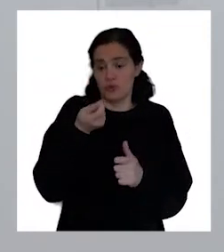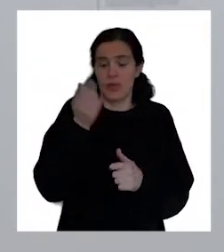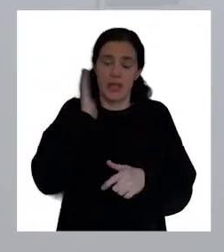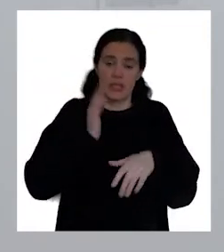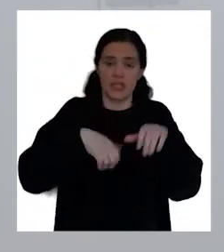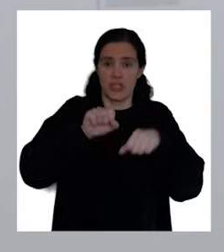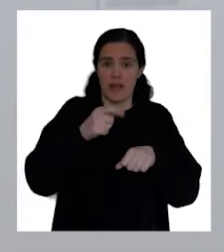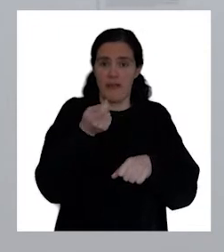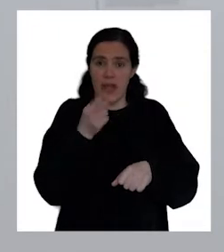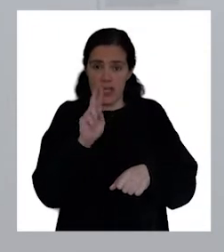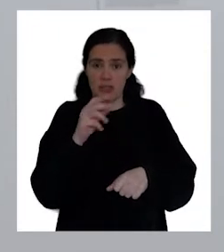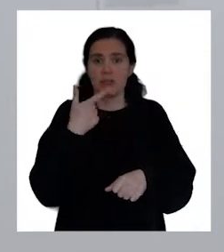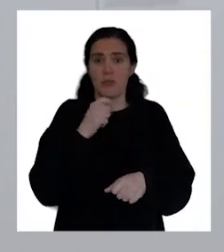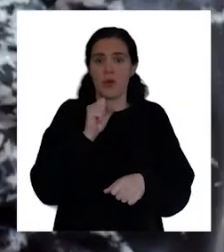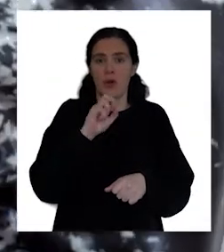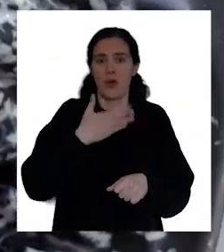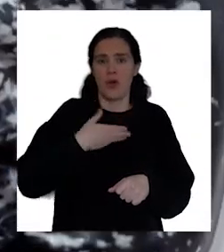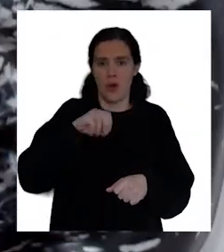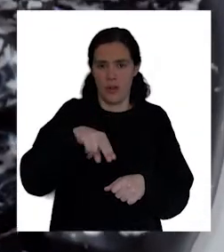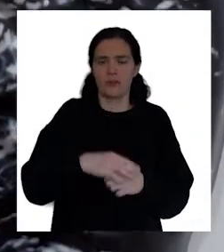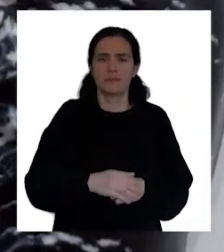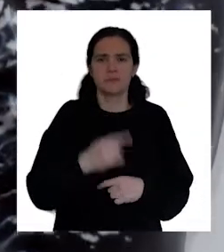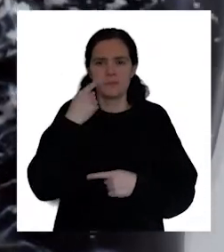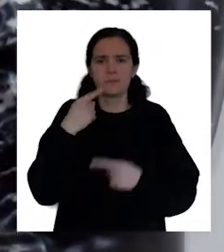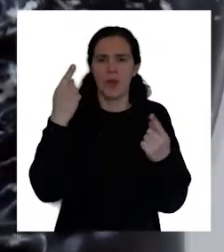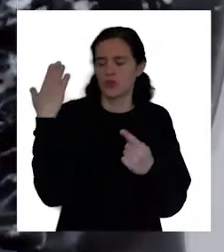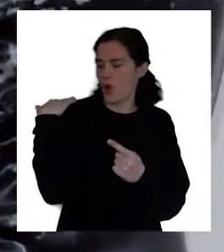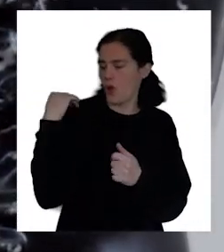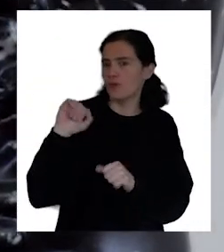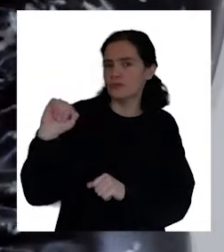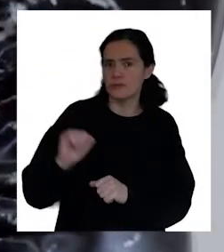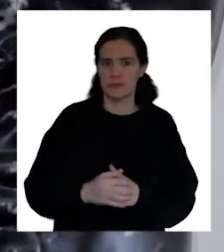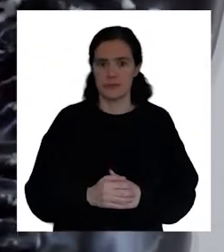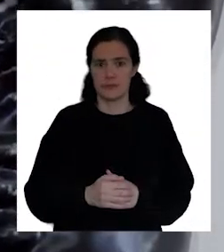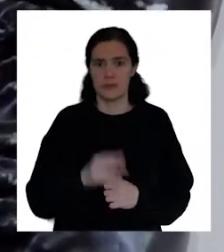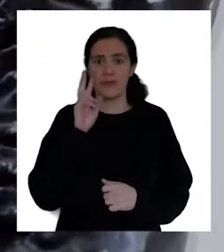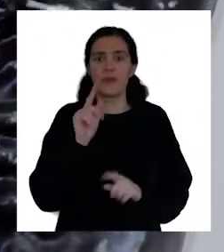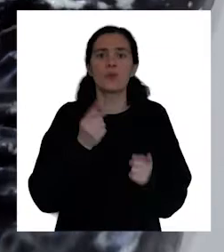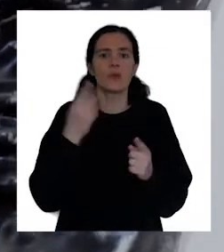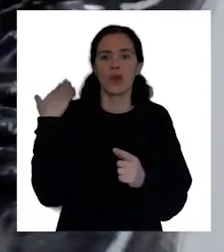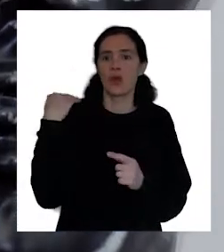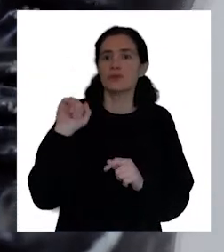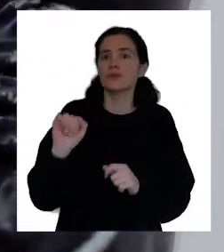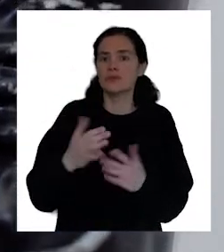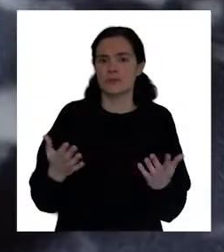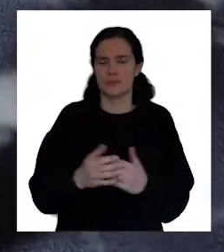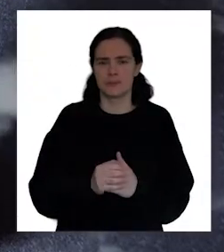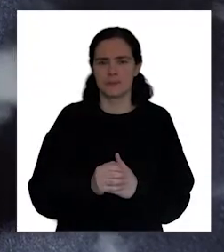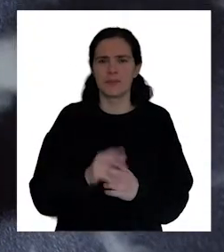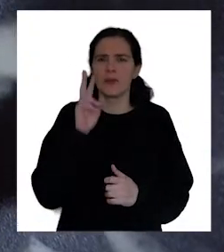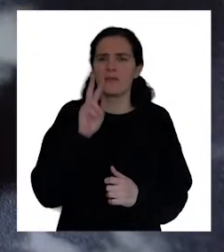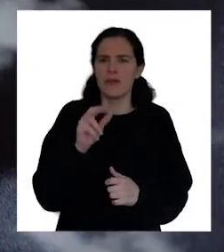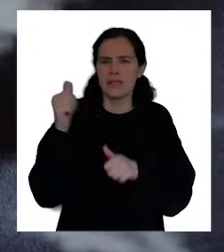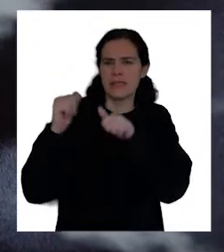ex-slave, Gordon, showing his back. What do you see on his back? On his